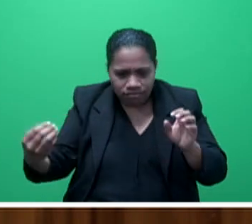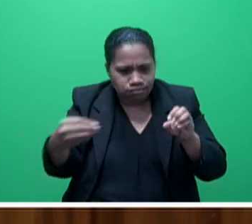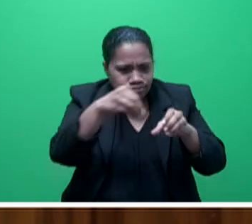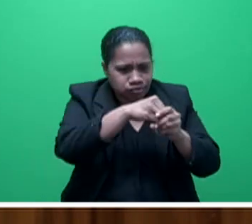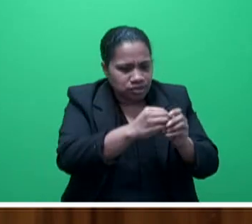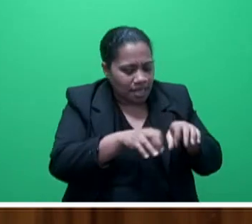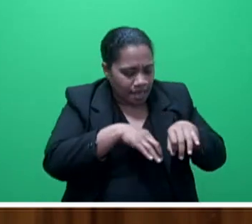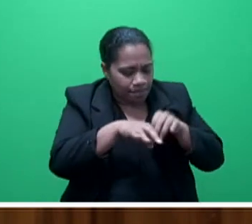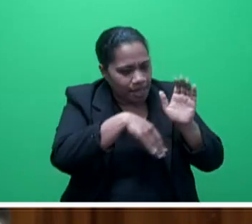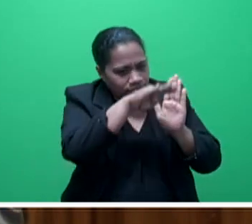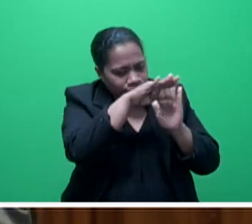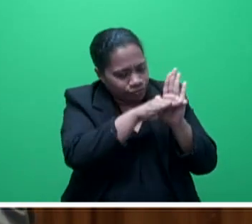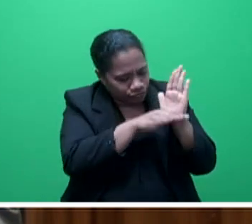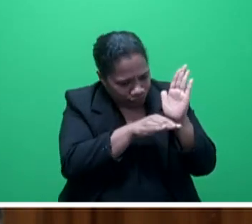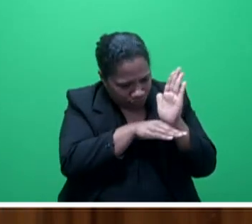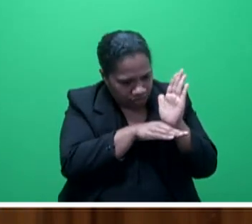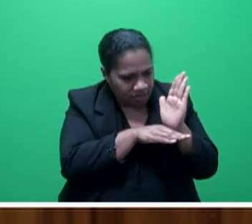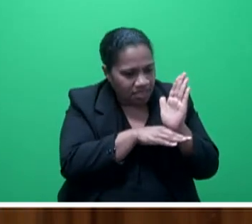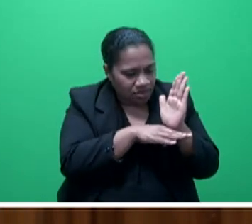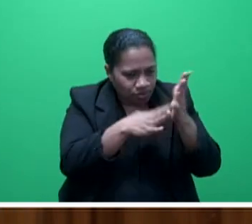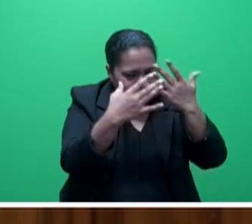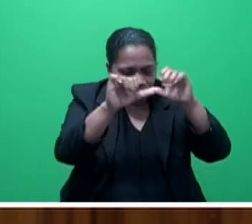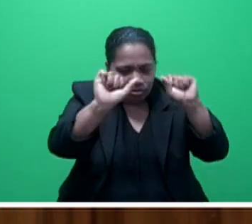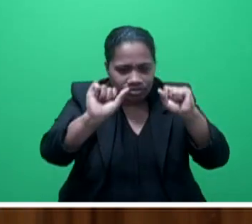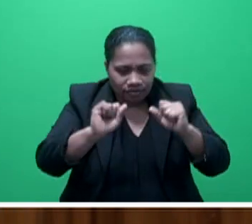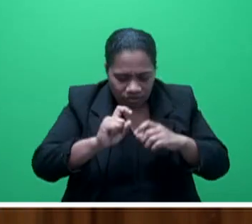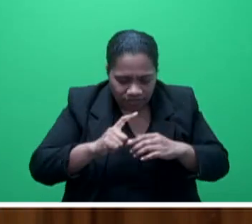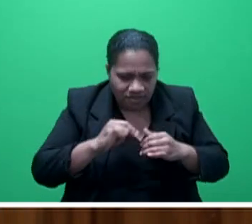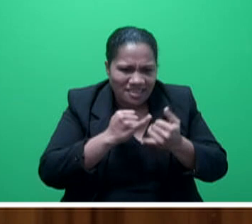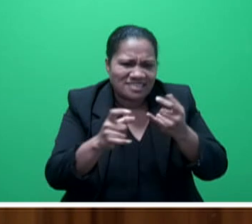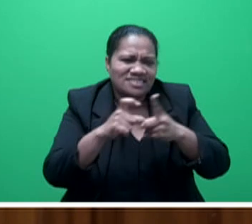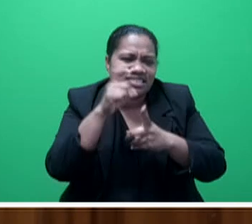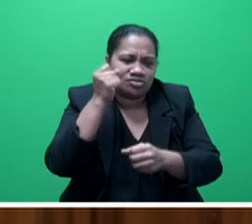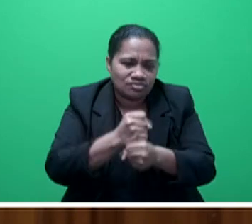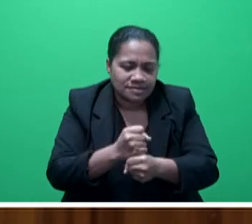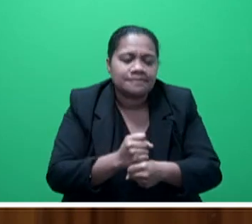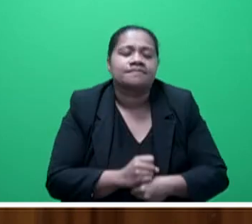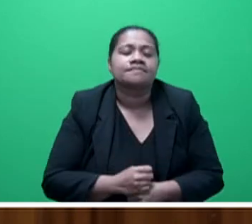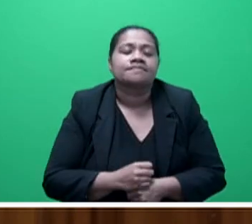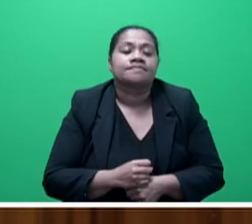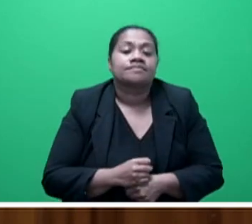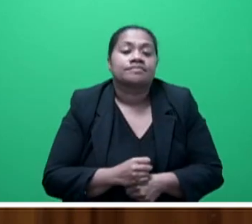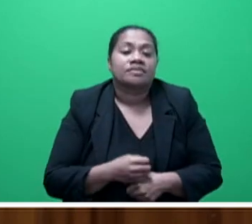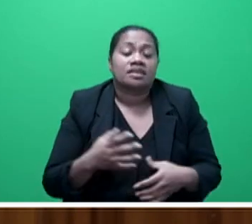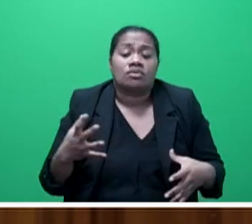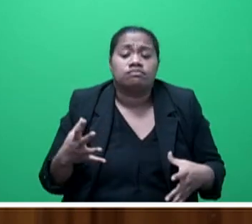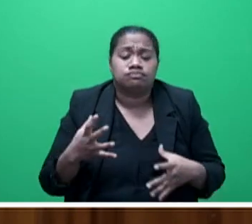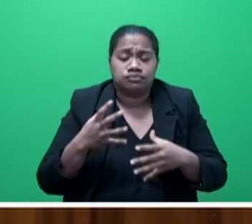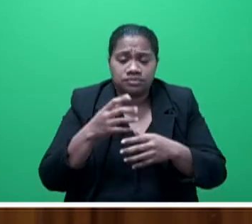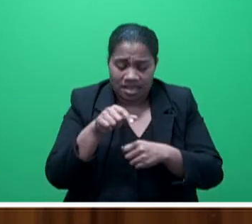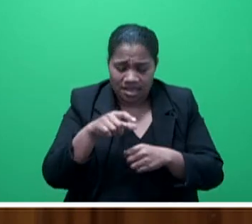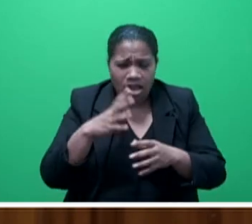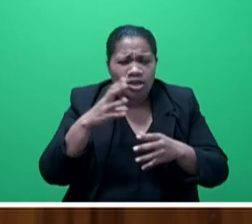achievement of Sustainable Development Goal 6. Our meteorological services has been allocated a total of $5.91